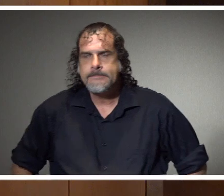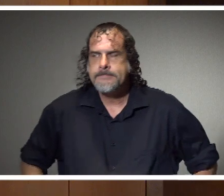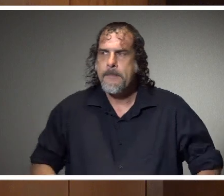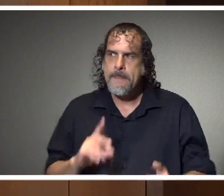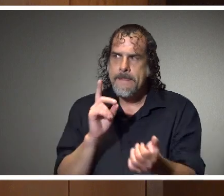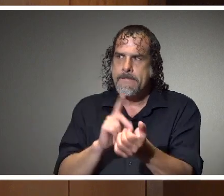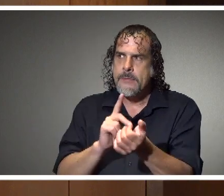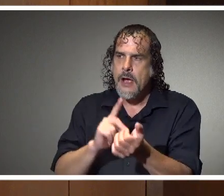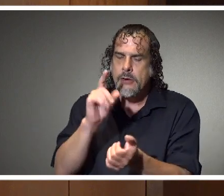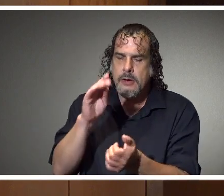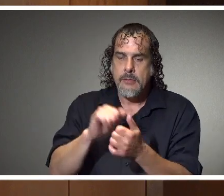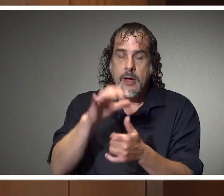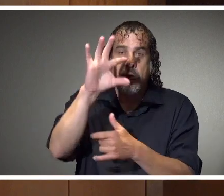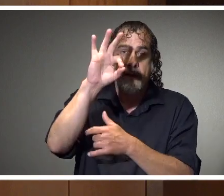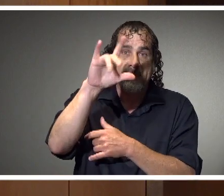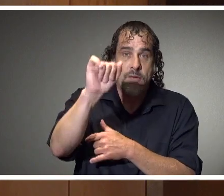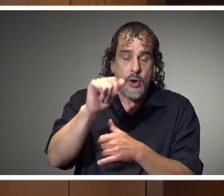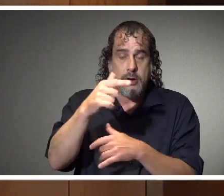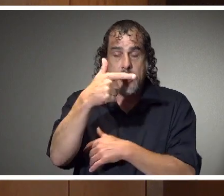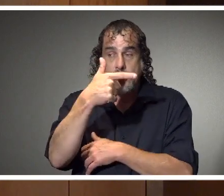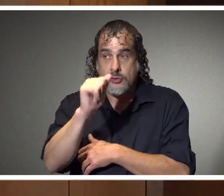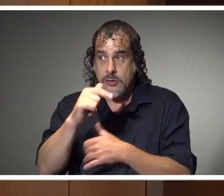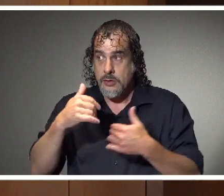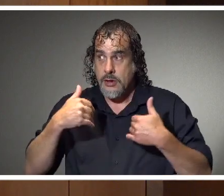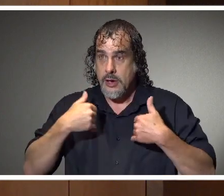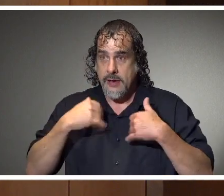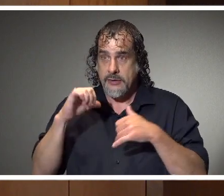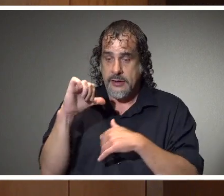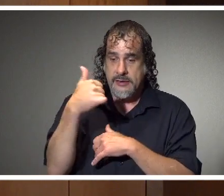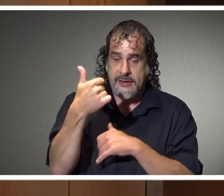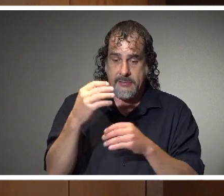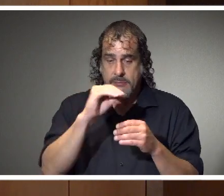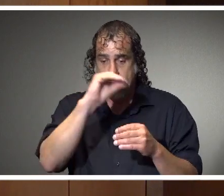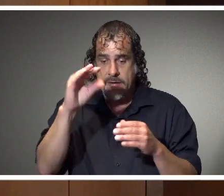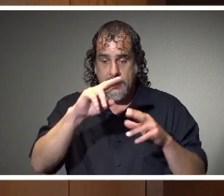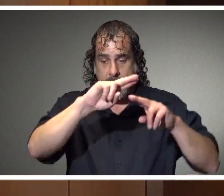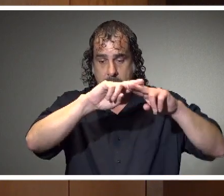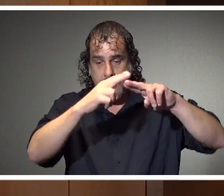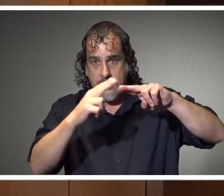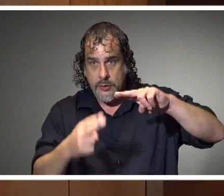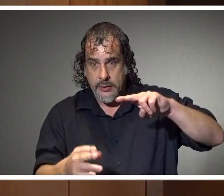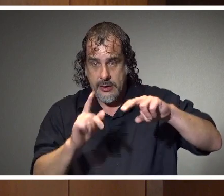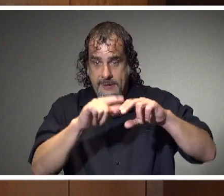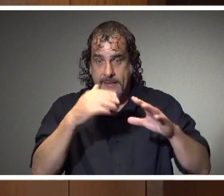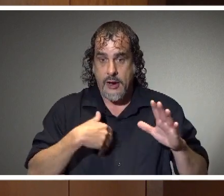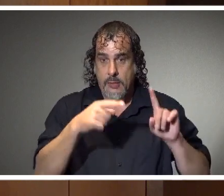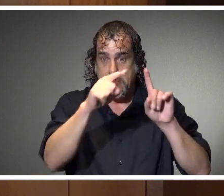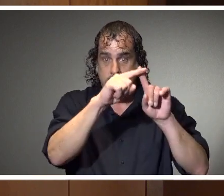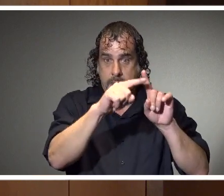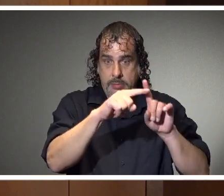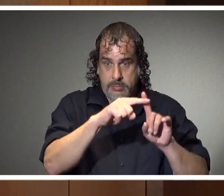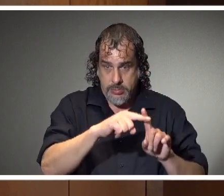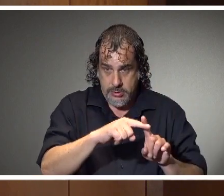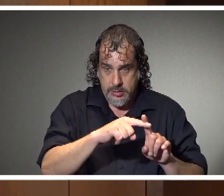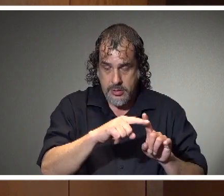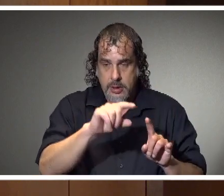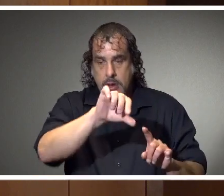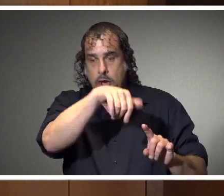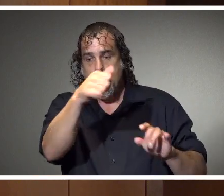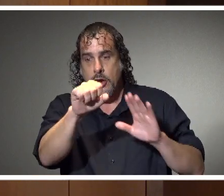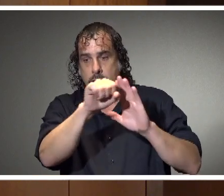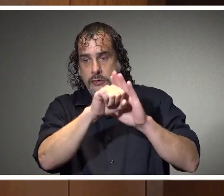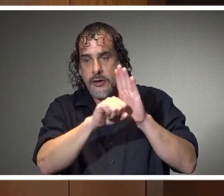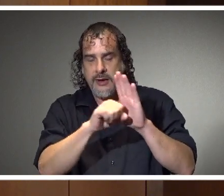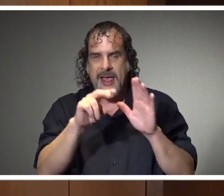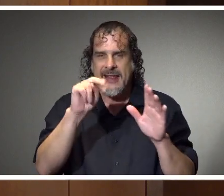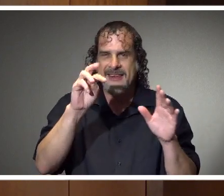Dobbs, Florida and Georgia have seen a more than 10% decrease in cases. Other states like Nevada